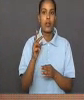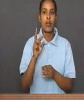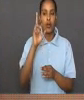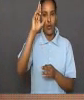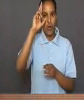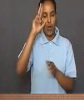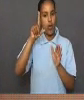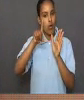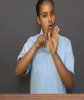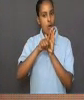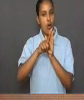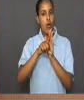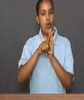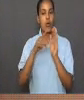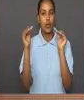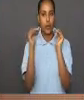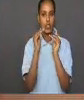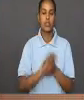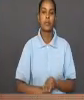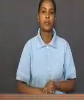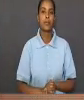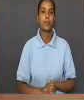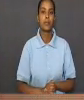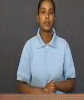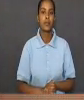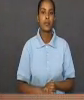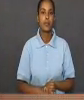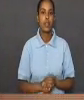in the Raoult's law equation.